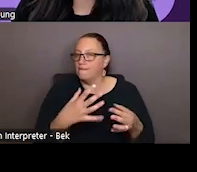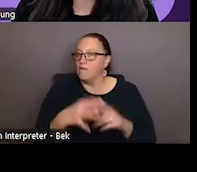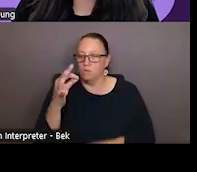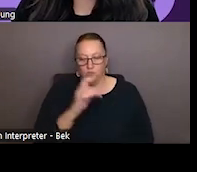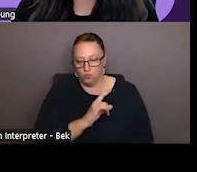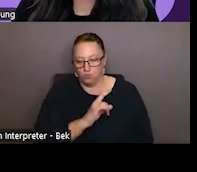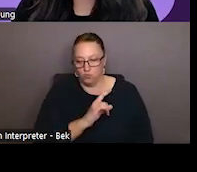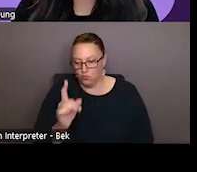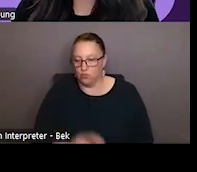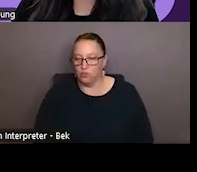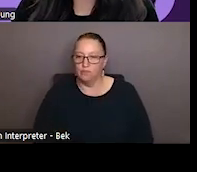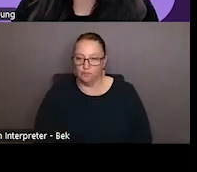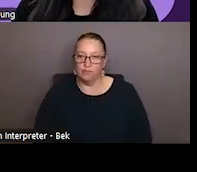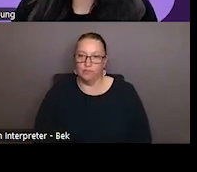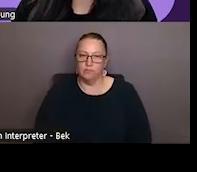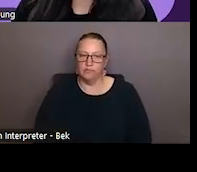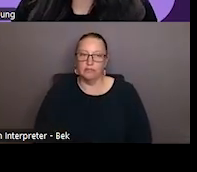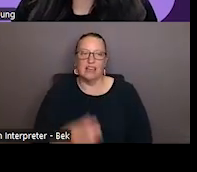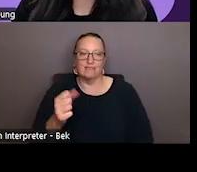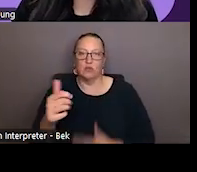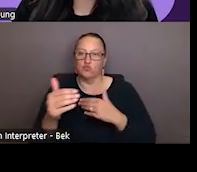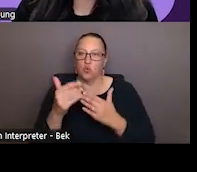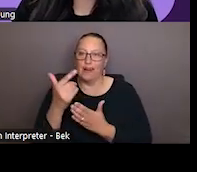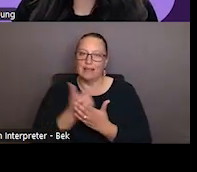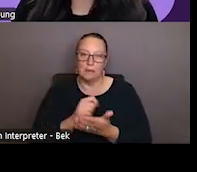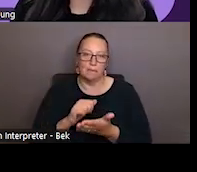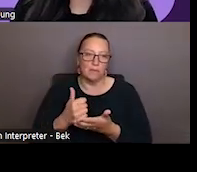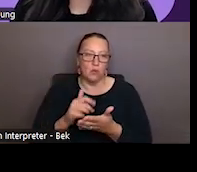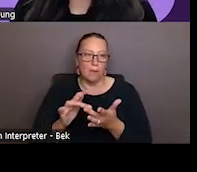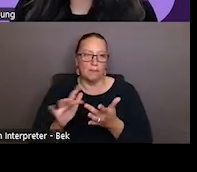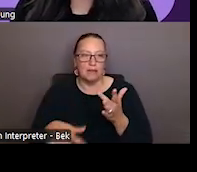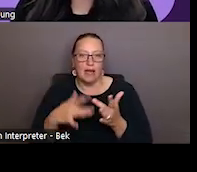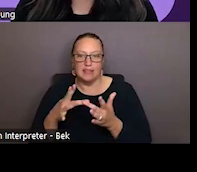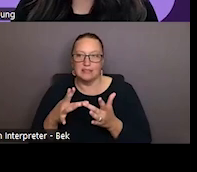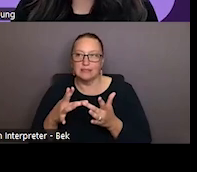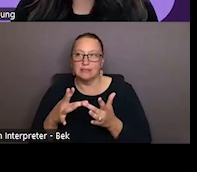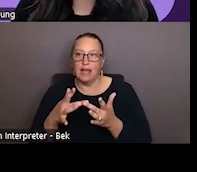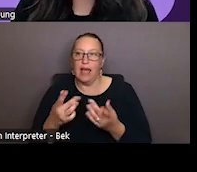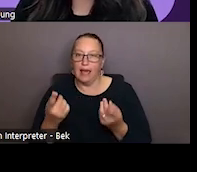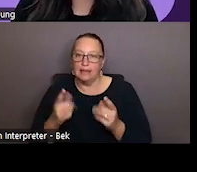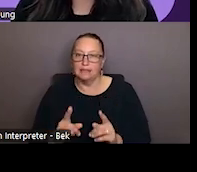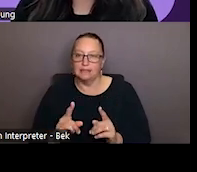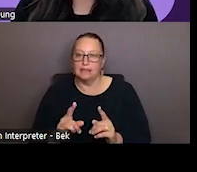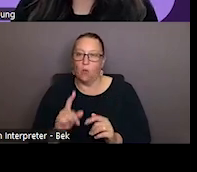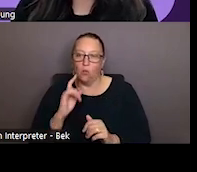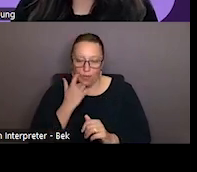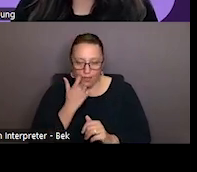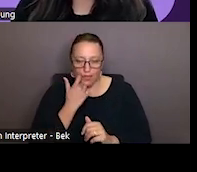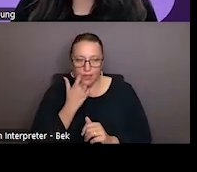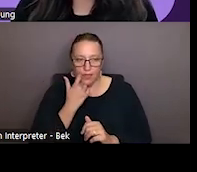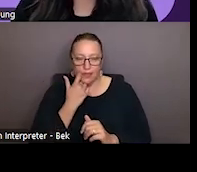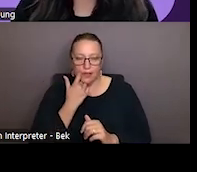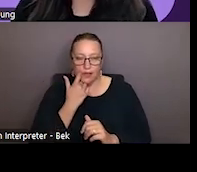our website 8 weeks prior to the awards event. Industry advisors' names are published on the Creative